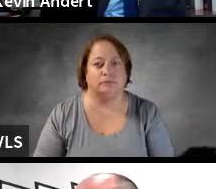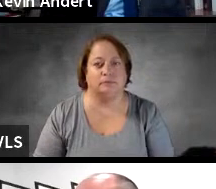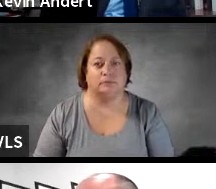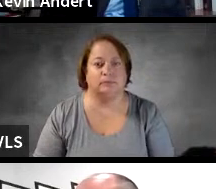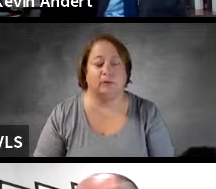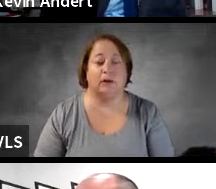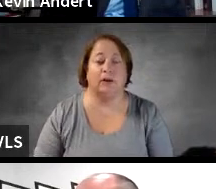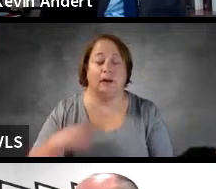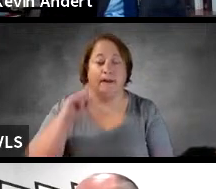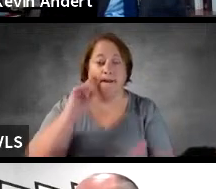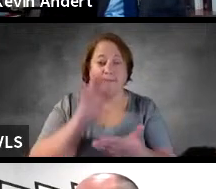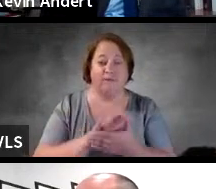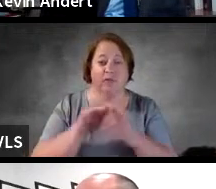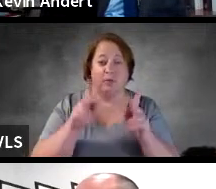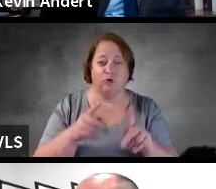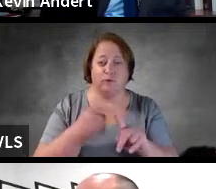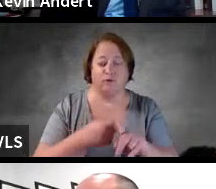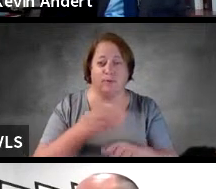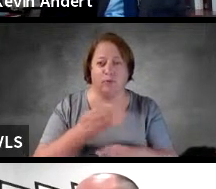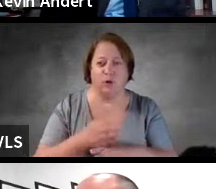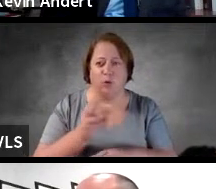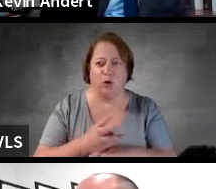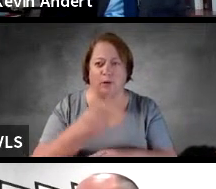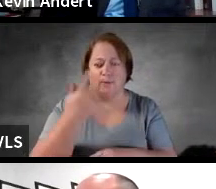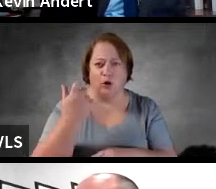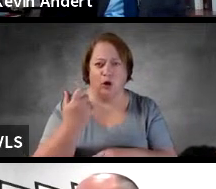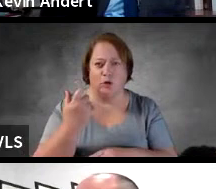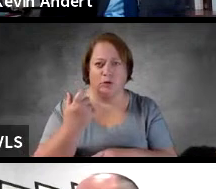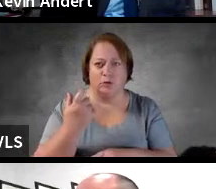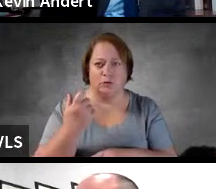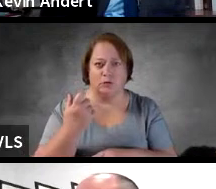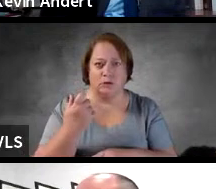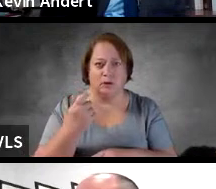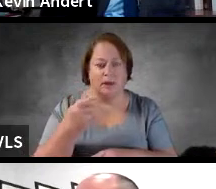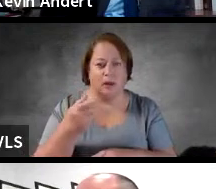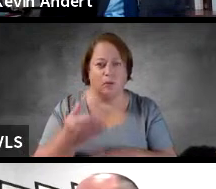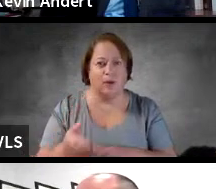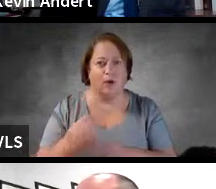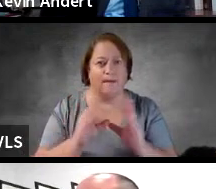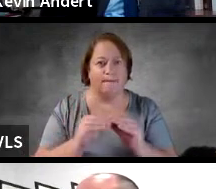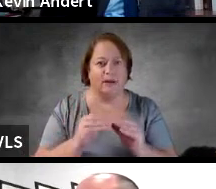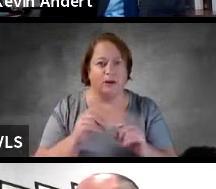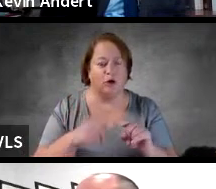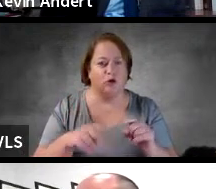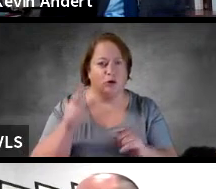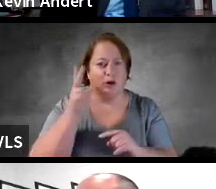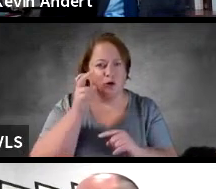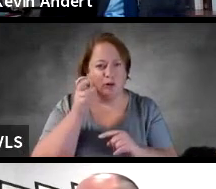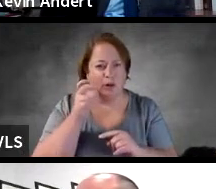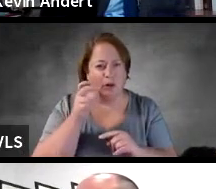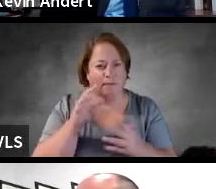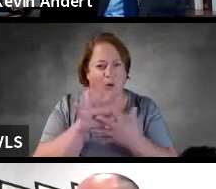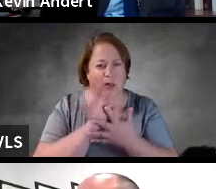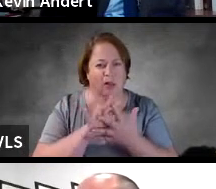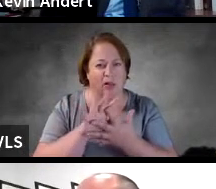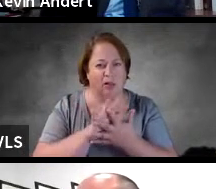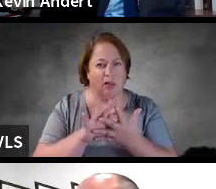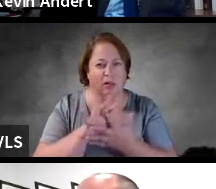I believe that the person from Brentwood, because they did come, they were at the meeting, I couldn't hear them. It was very